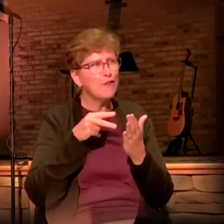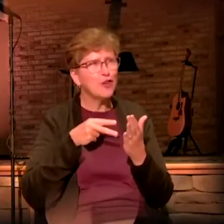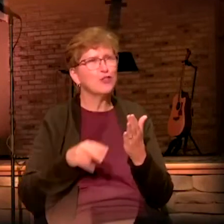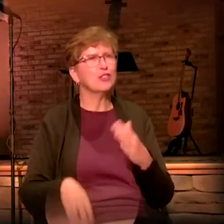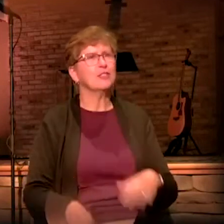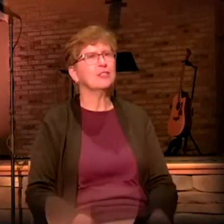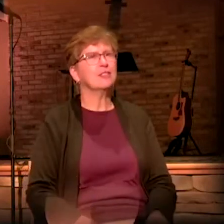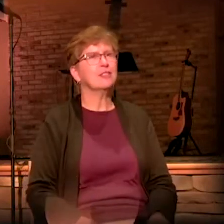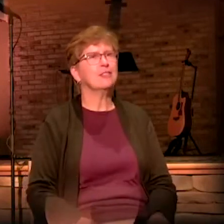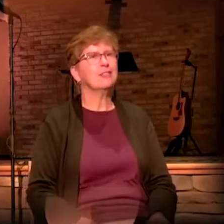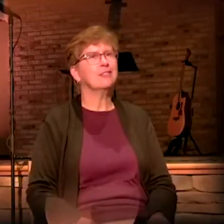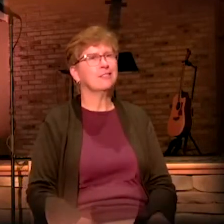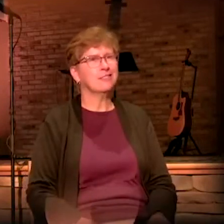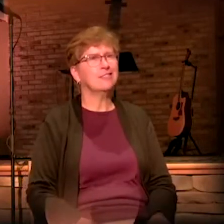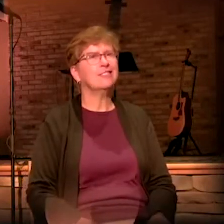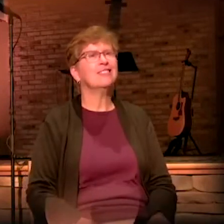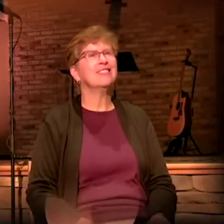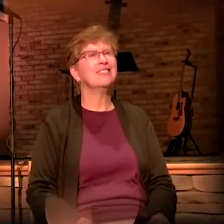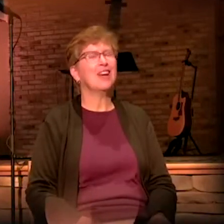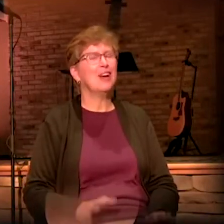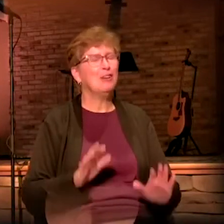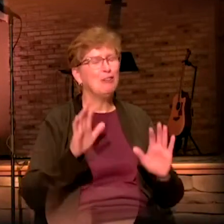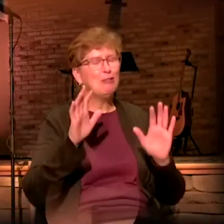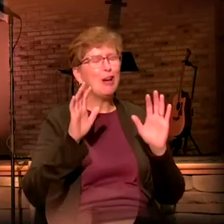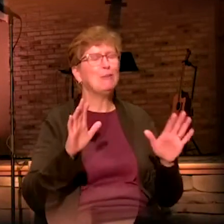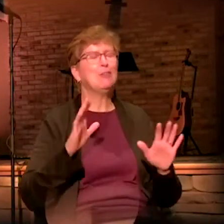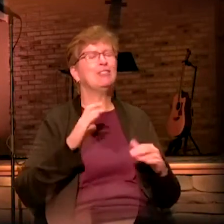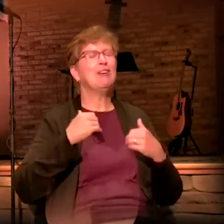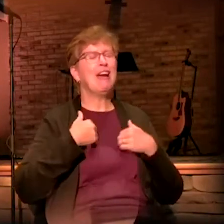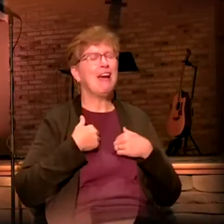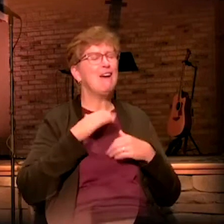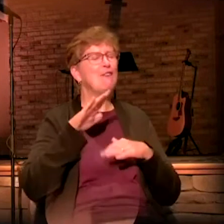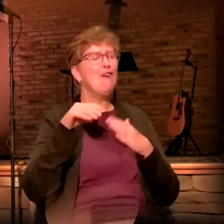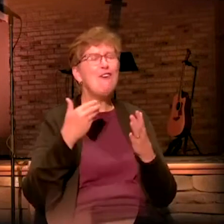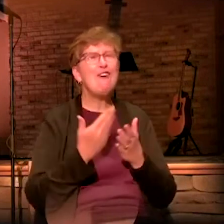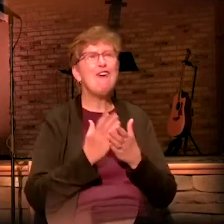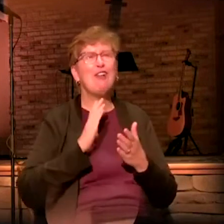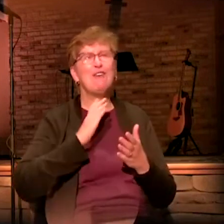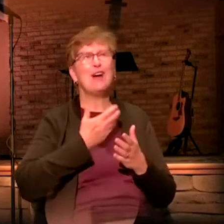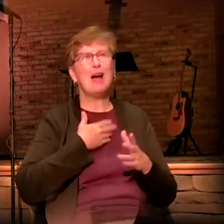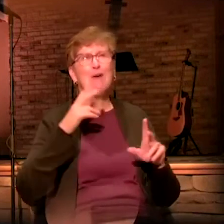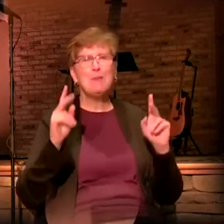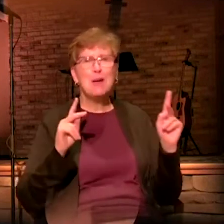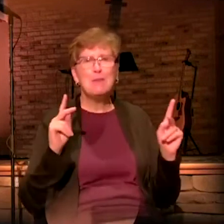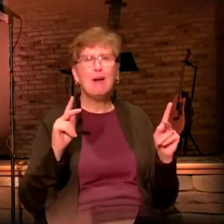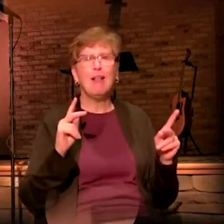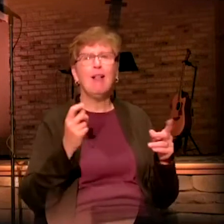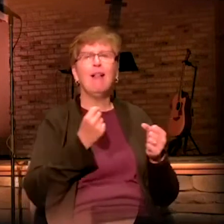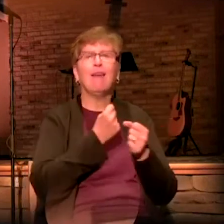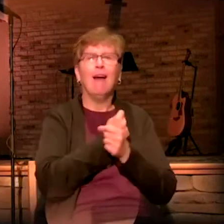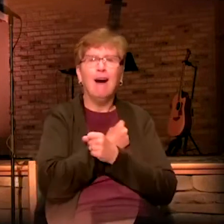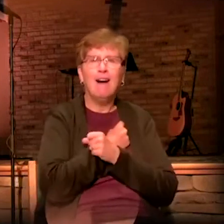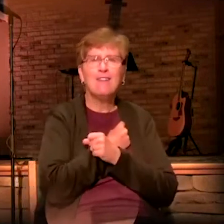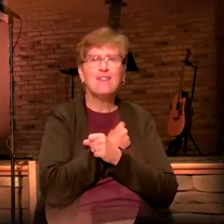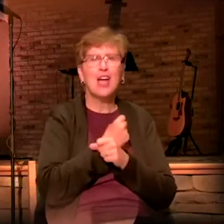goal to have all our people love and know God's